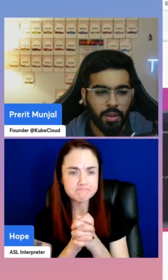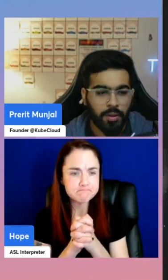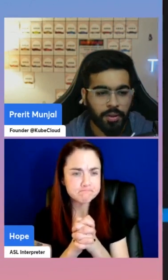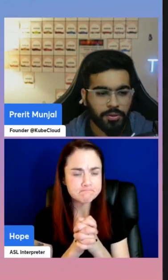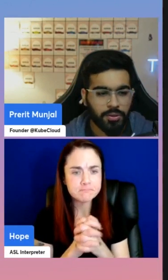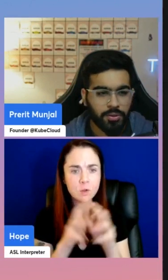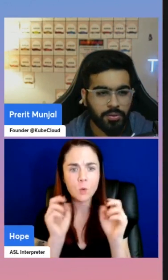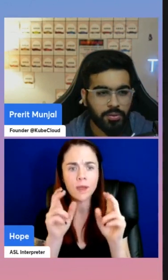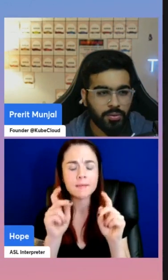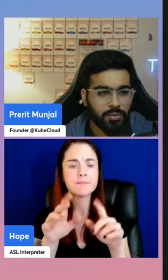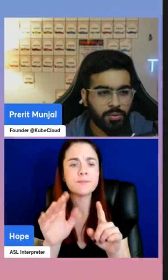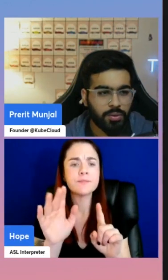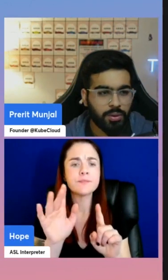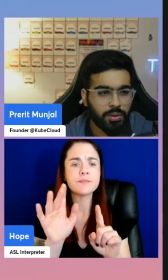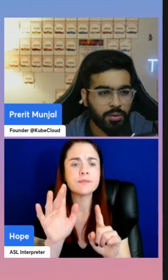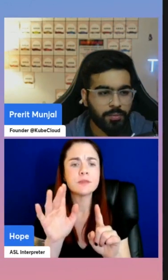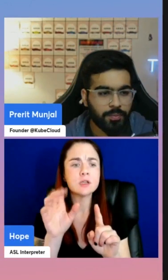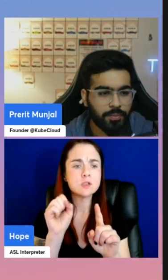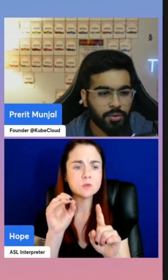Okay,